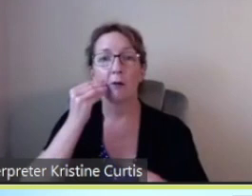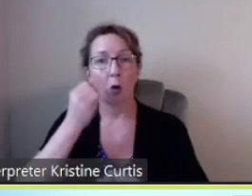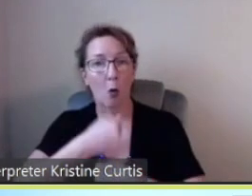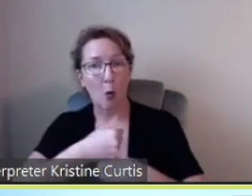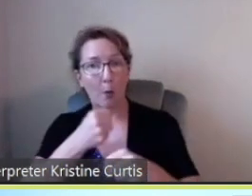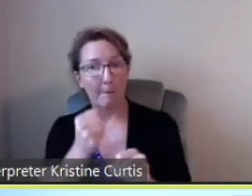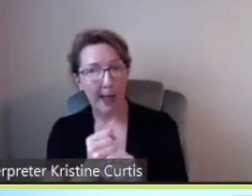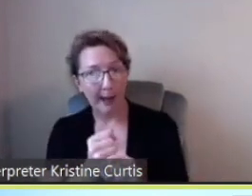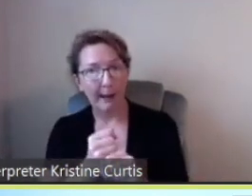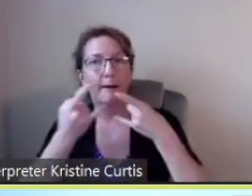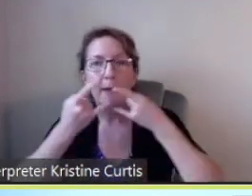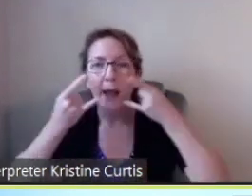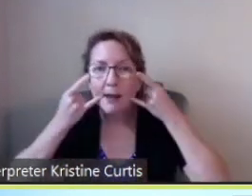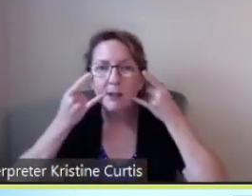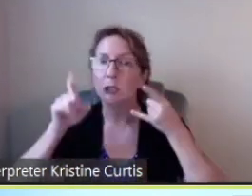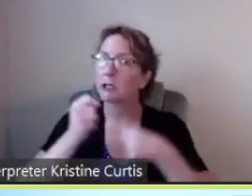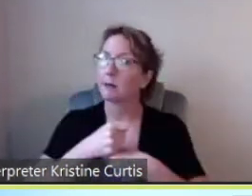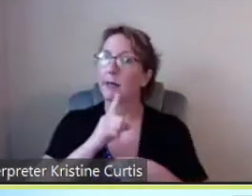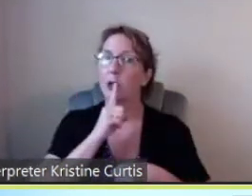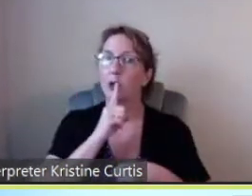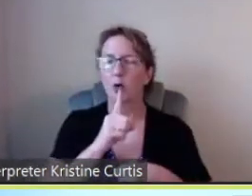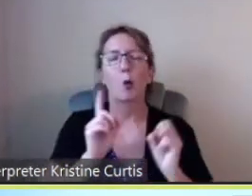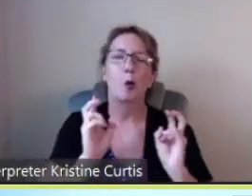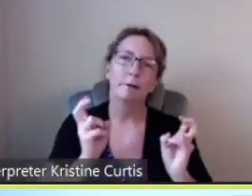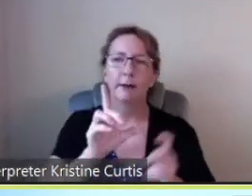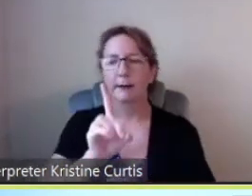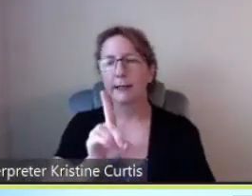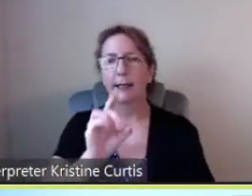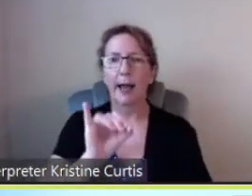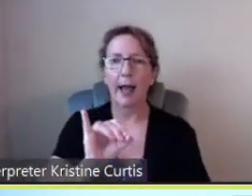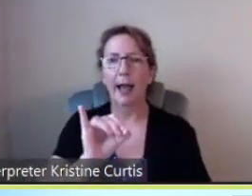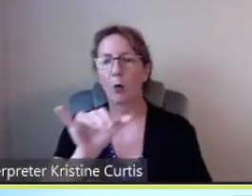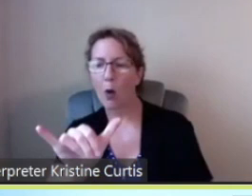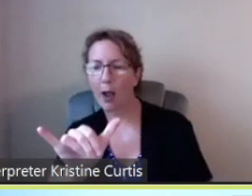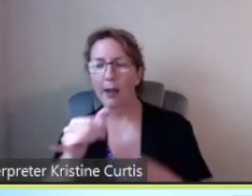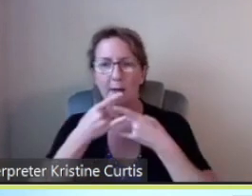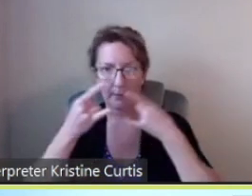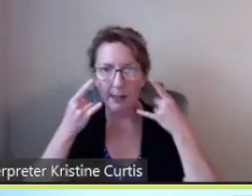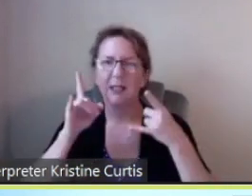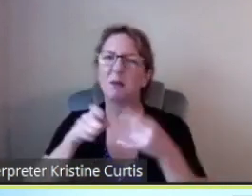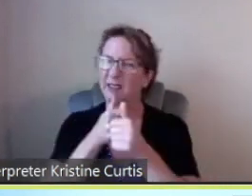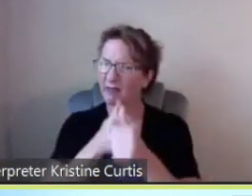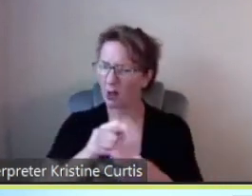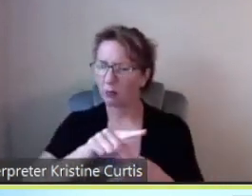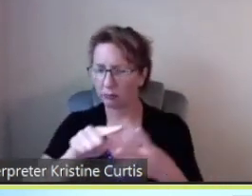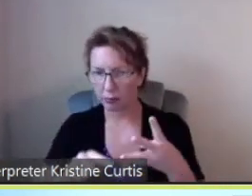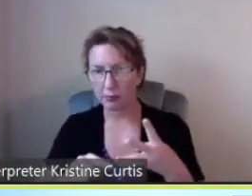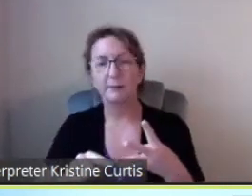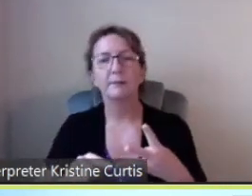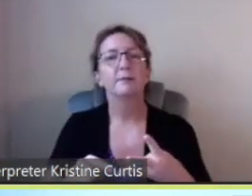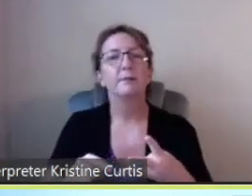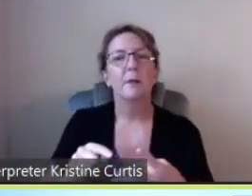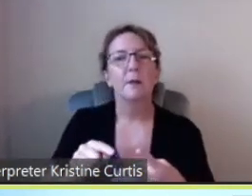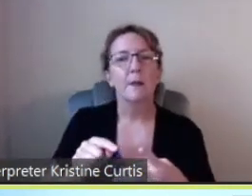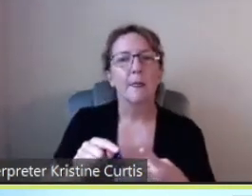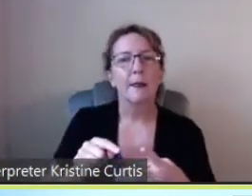we also need to make sure that they also satisfy these criteria, or at least the top two criteria. And here I have to mention that during the